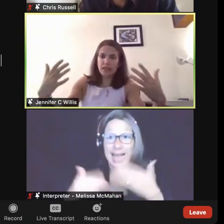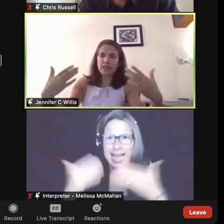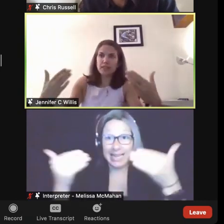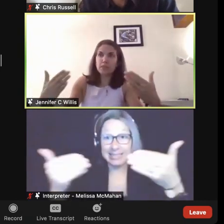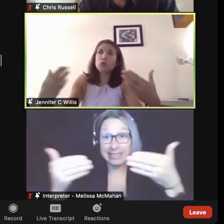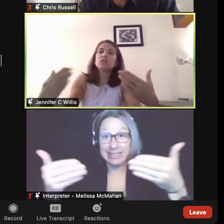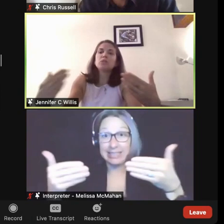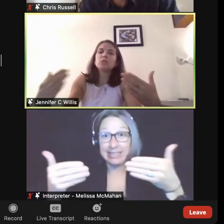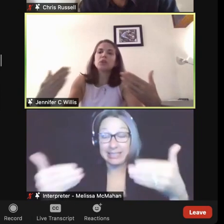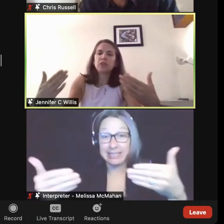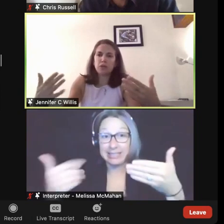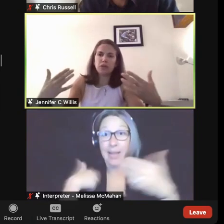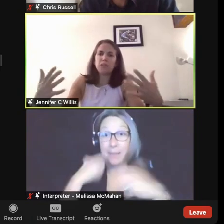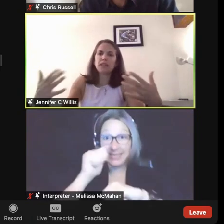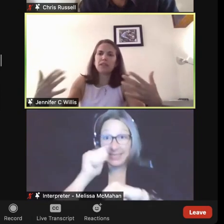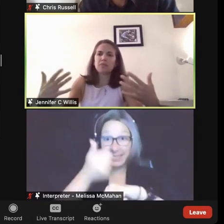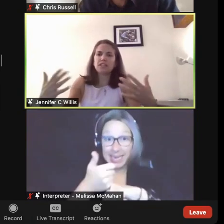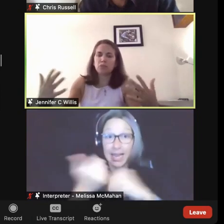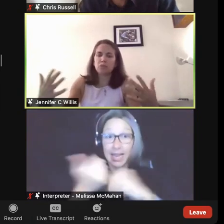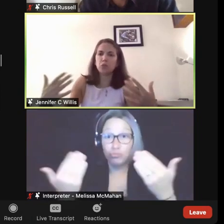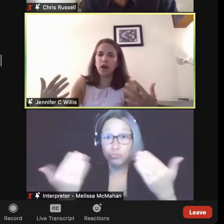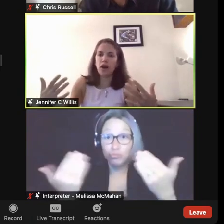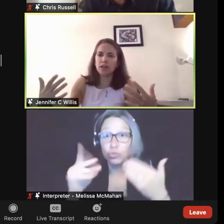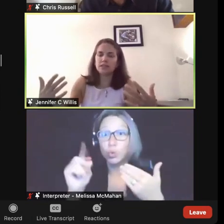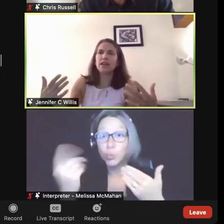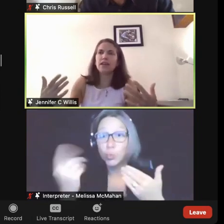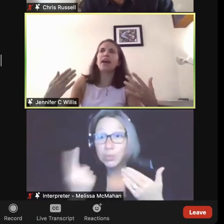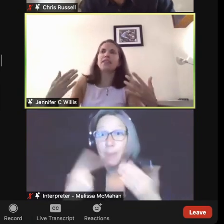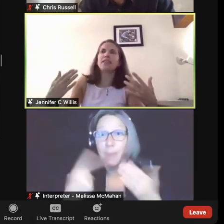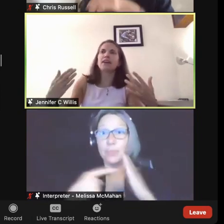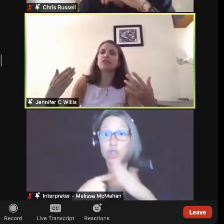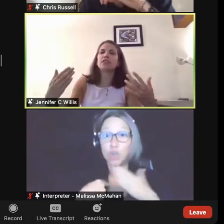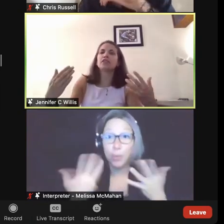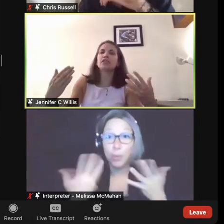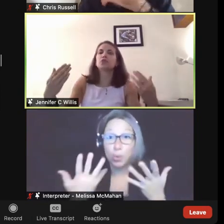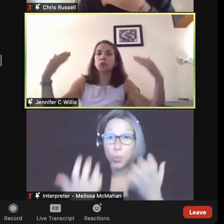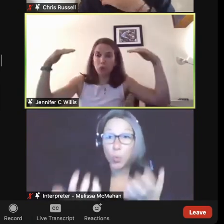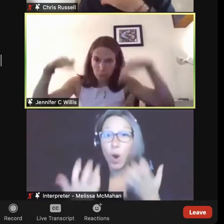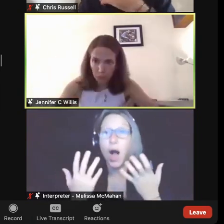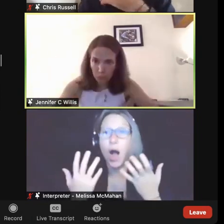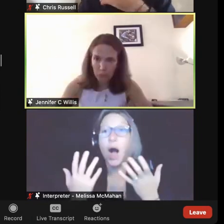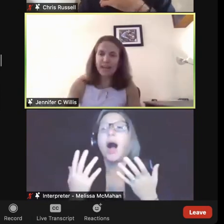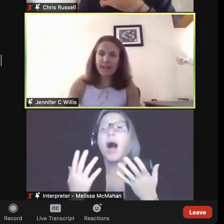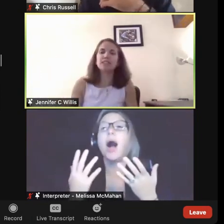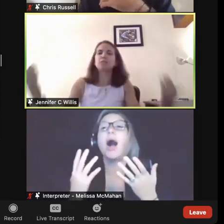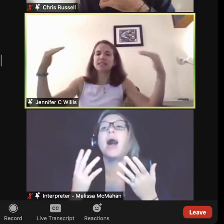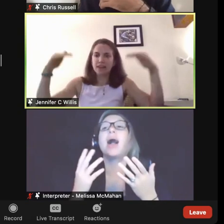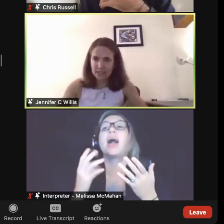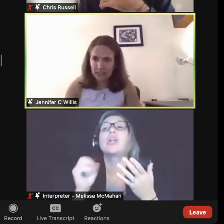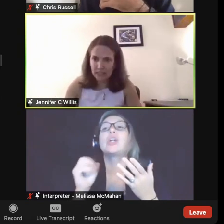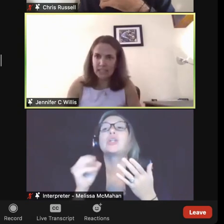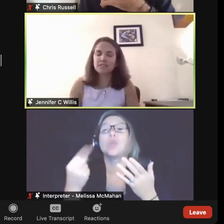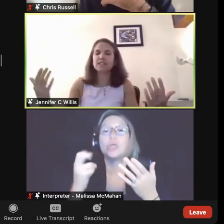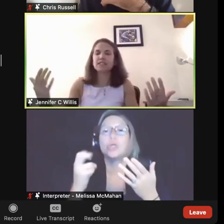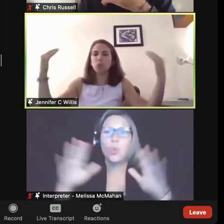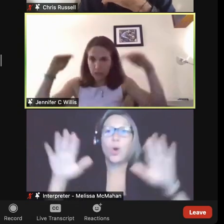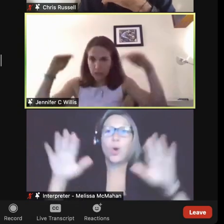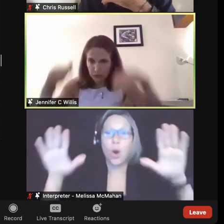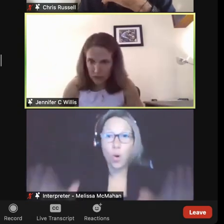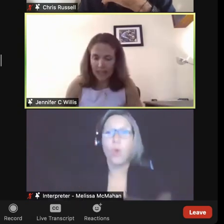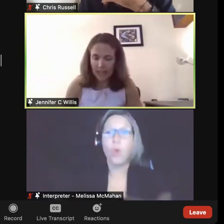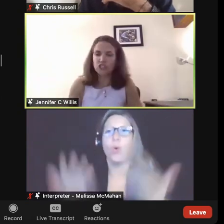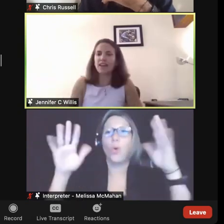you. I'm setting this up as do something with me, manipulate me, show me what you want. And that got her then to put my hands back down into the leaves